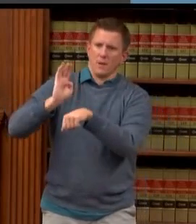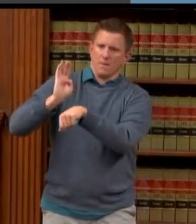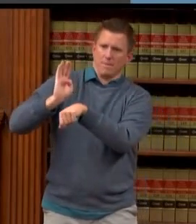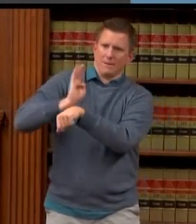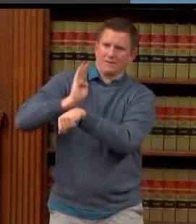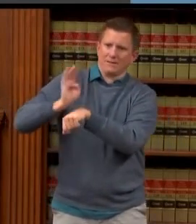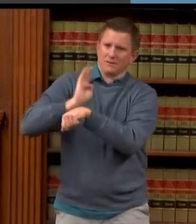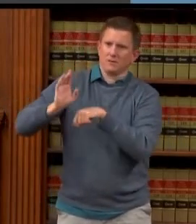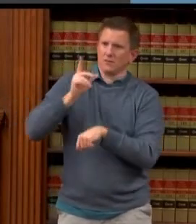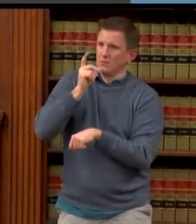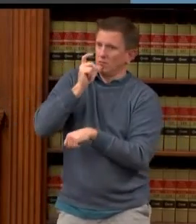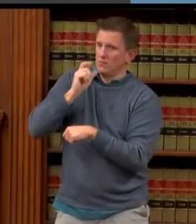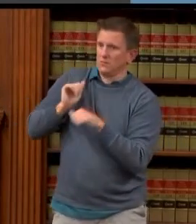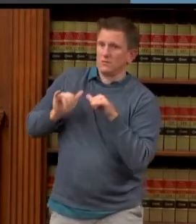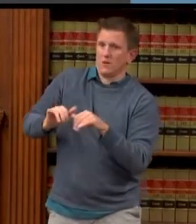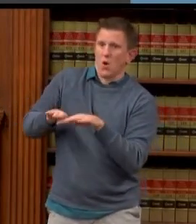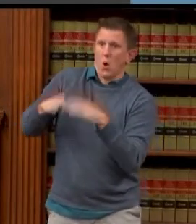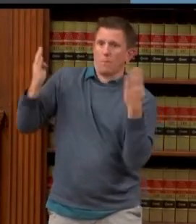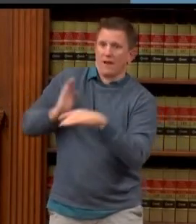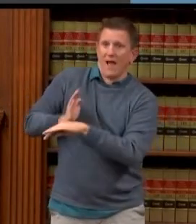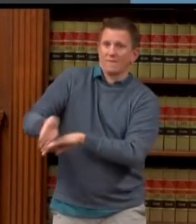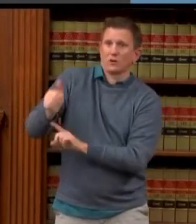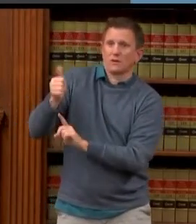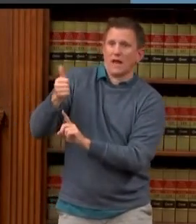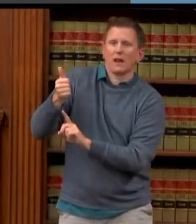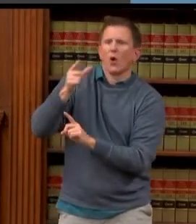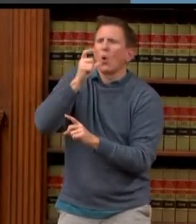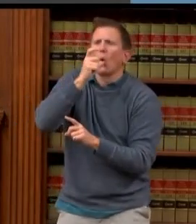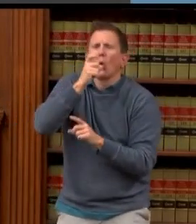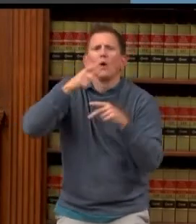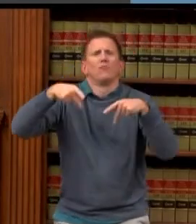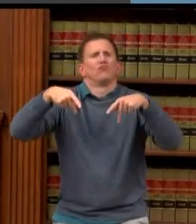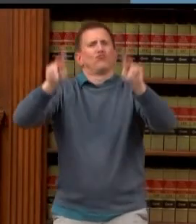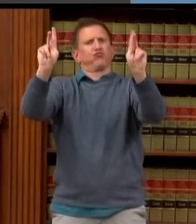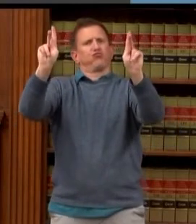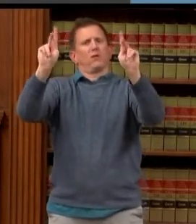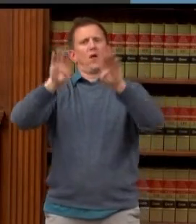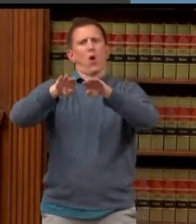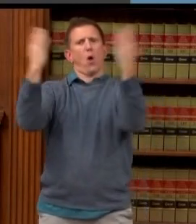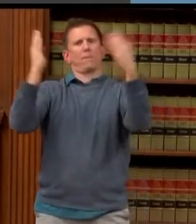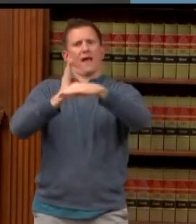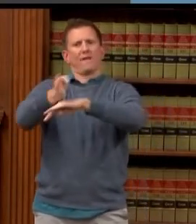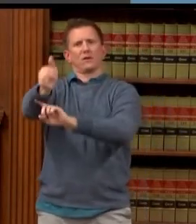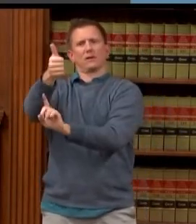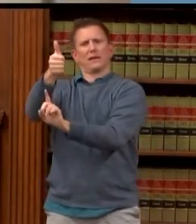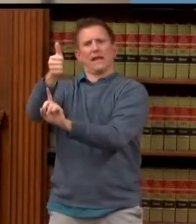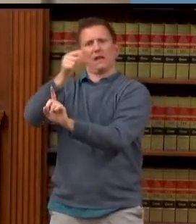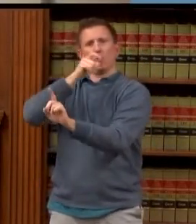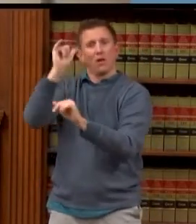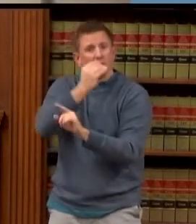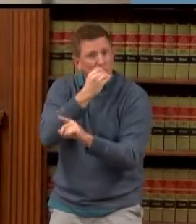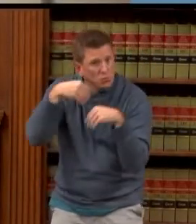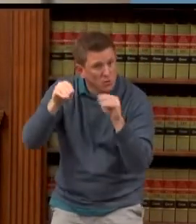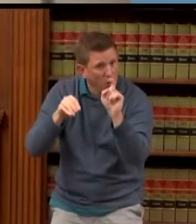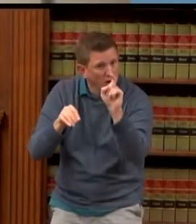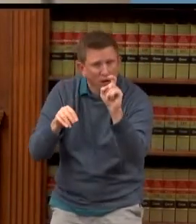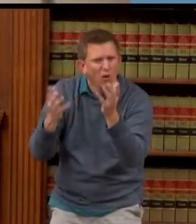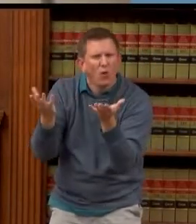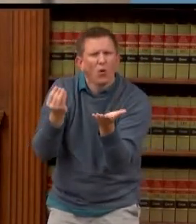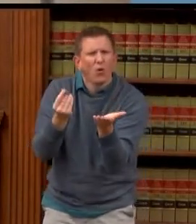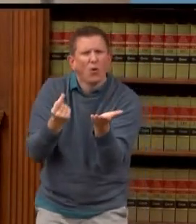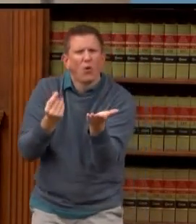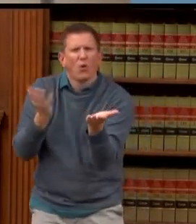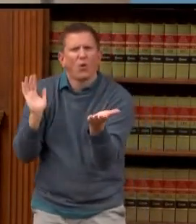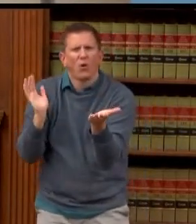after 10, or who in the city will be open after 10 o'clock under this order? Yeah, I don't have a comprehensive list. I appreciate the question, but